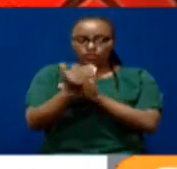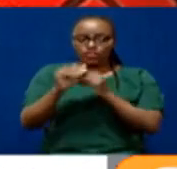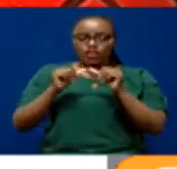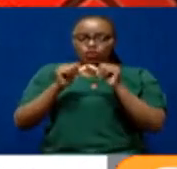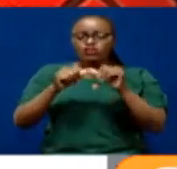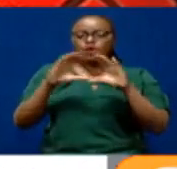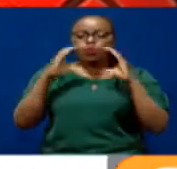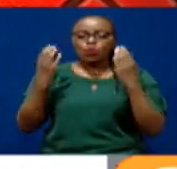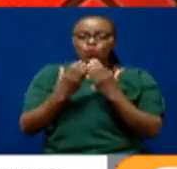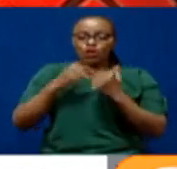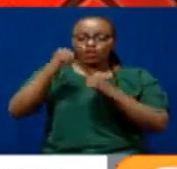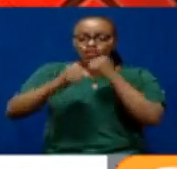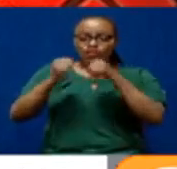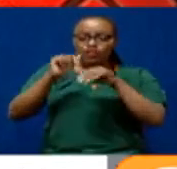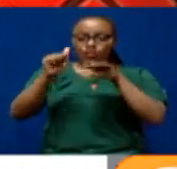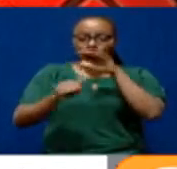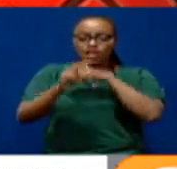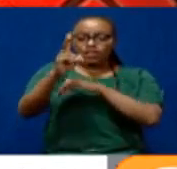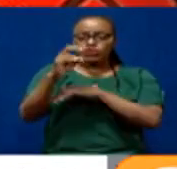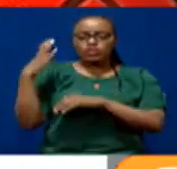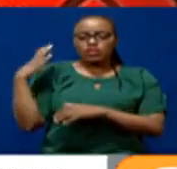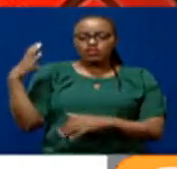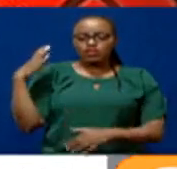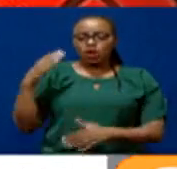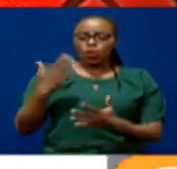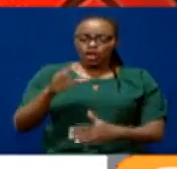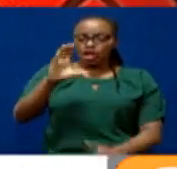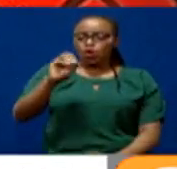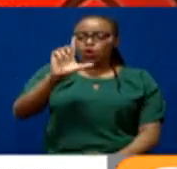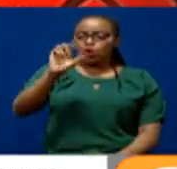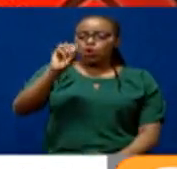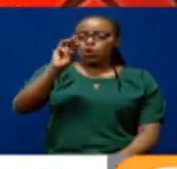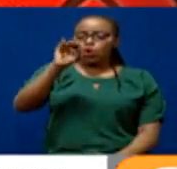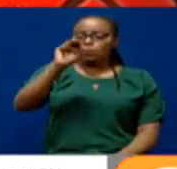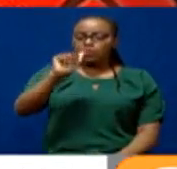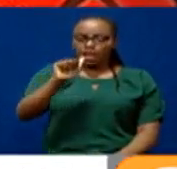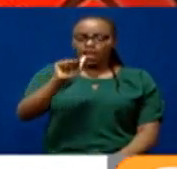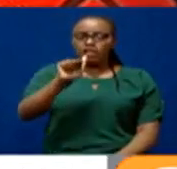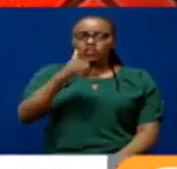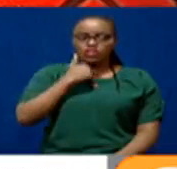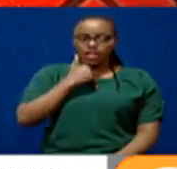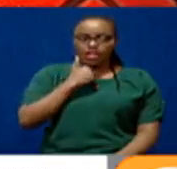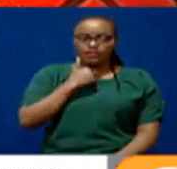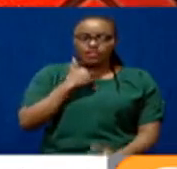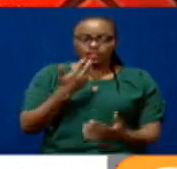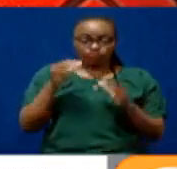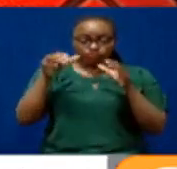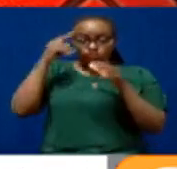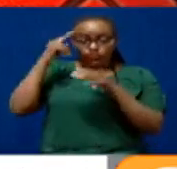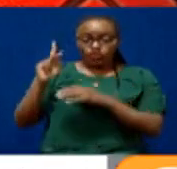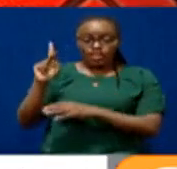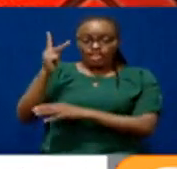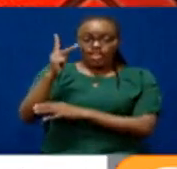ongoing World Athletics Under-20 Championship in Cali, Colombia. Ethiopia's Melkeneh Azize spoilt the party for